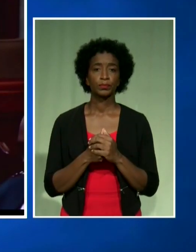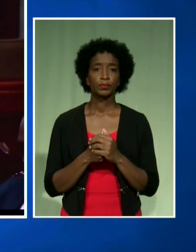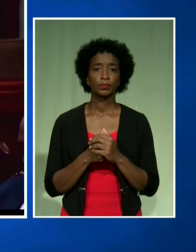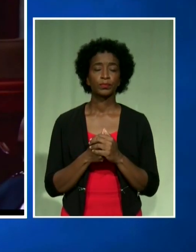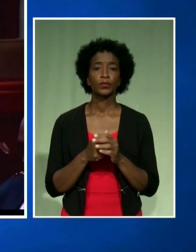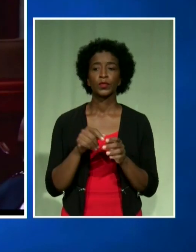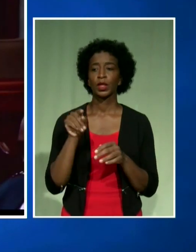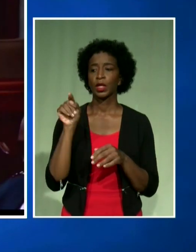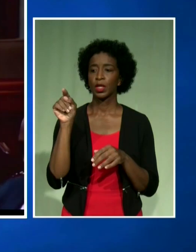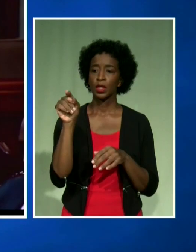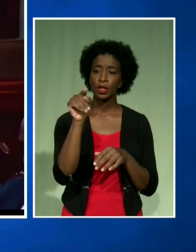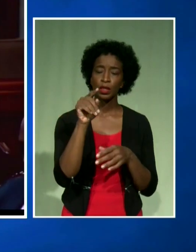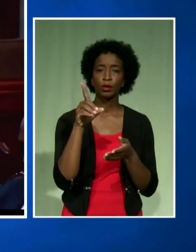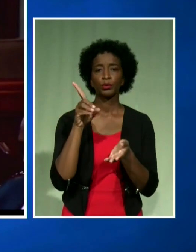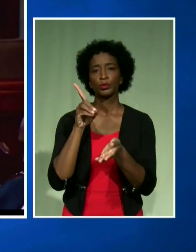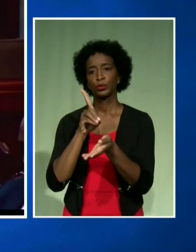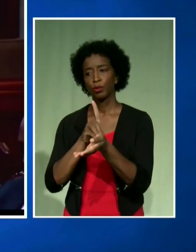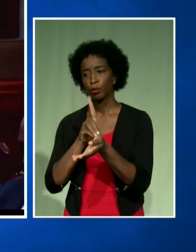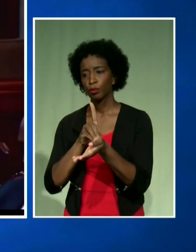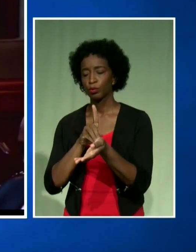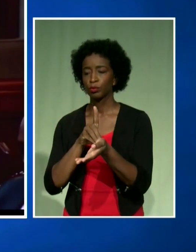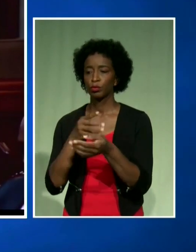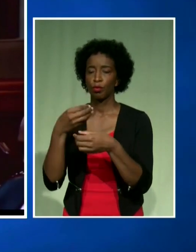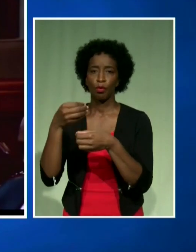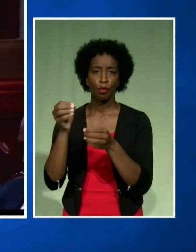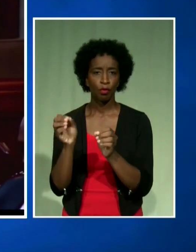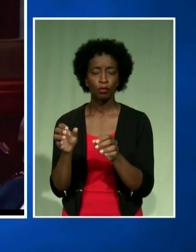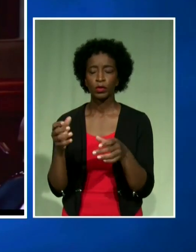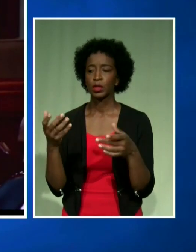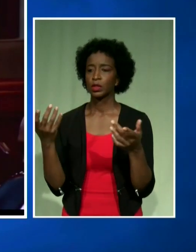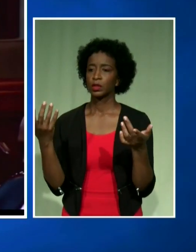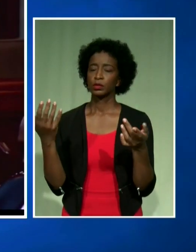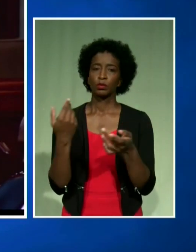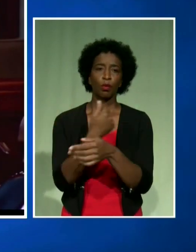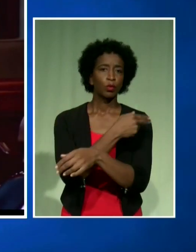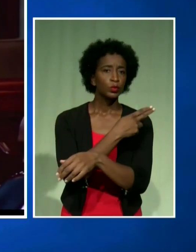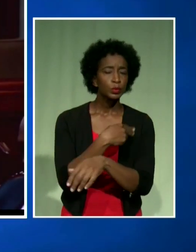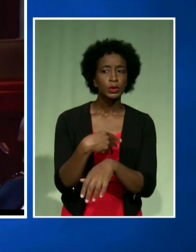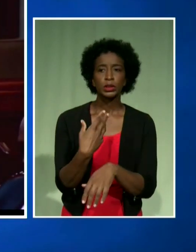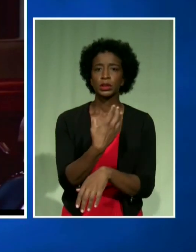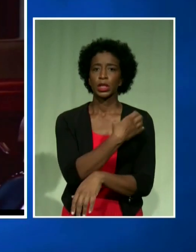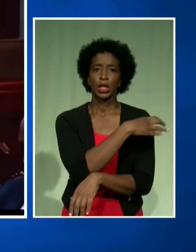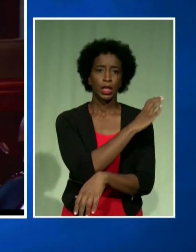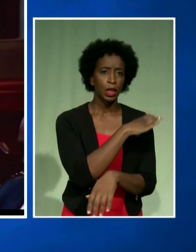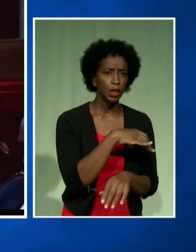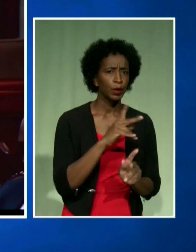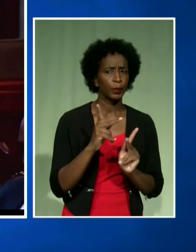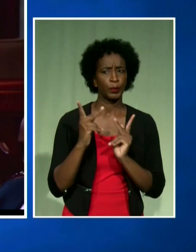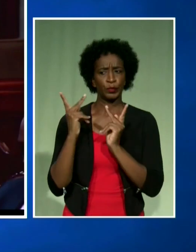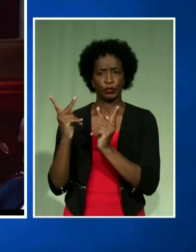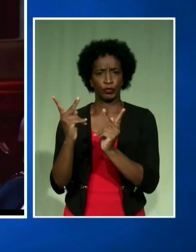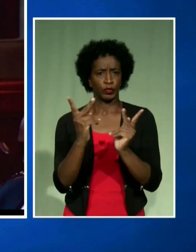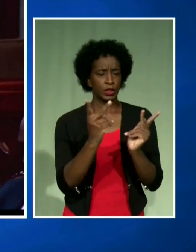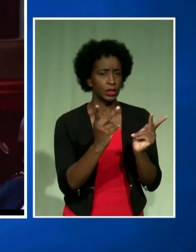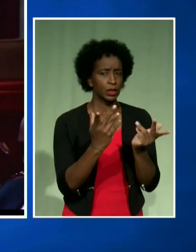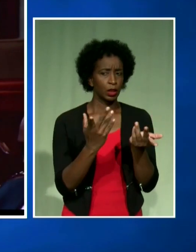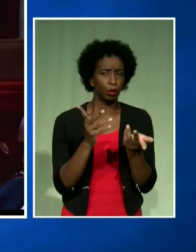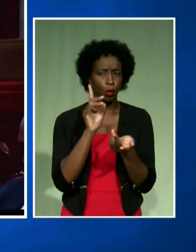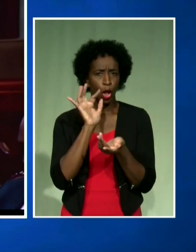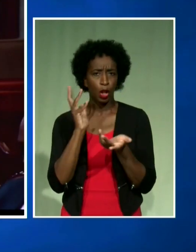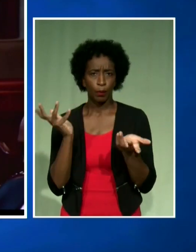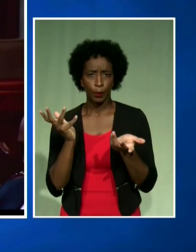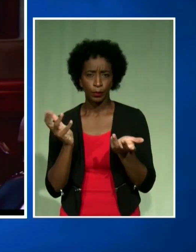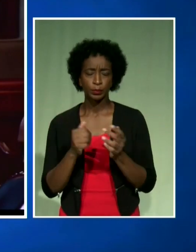facilities, both private and public, Mr. Speaker, as I indicated, we've had in the